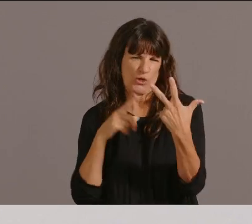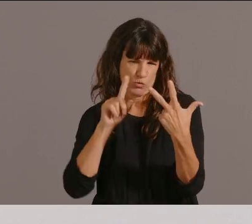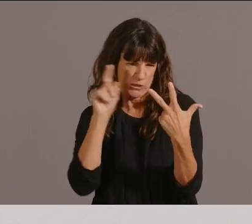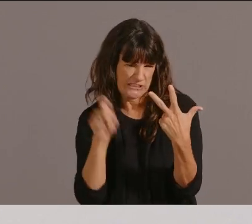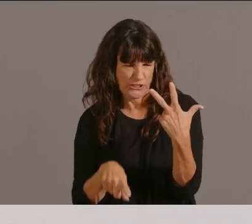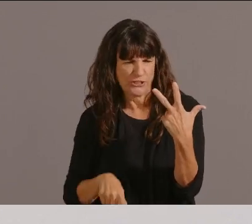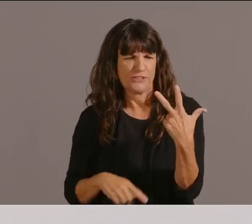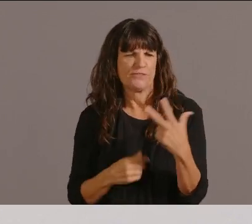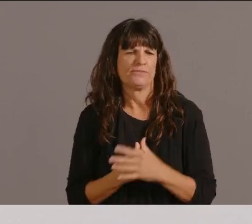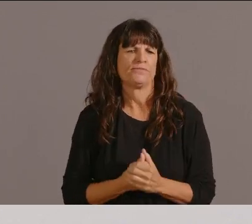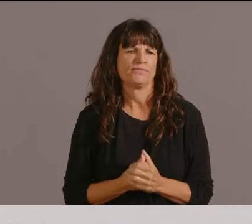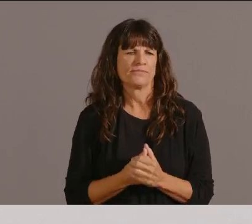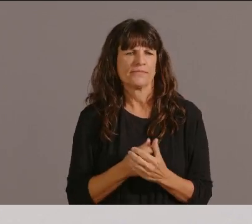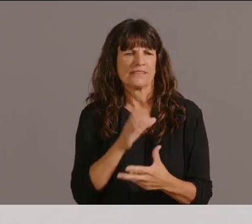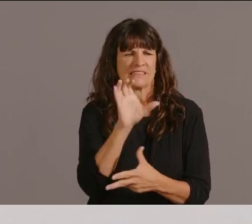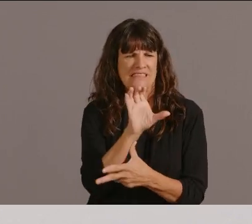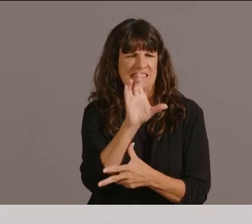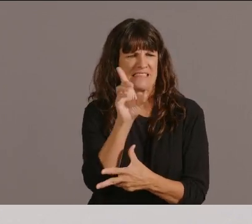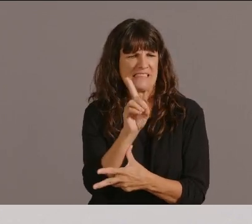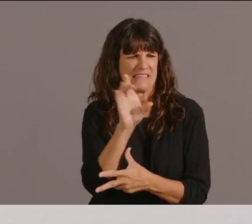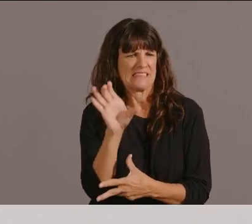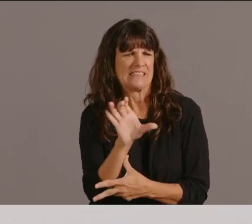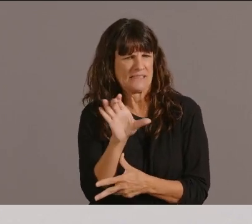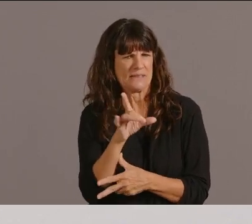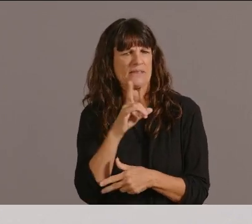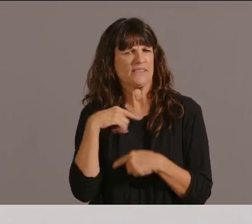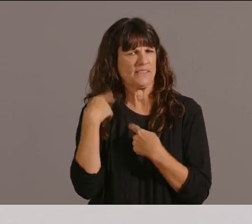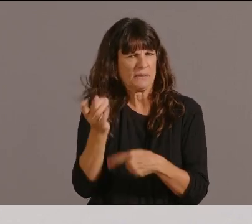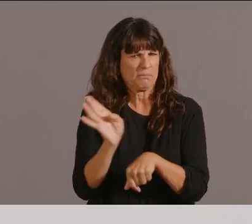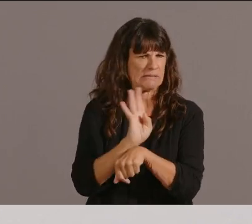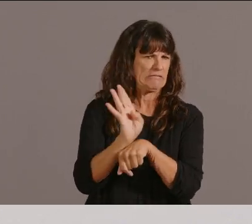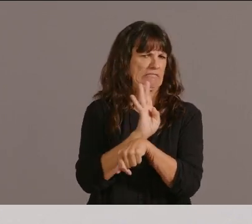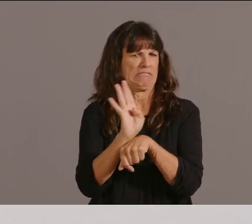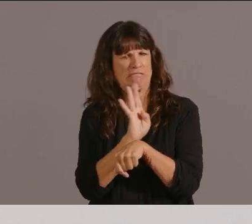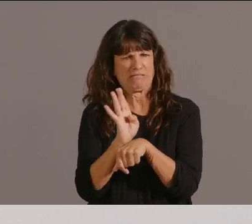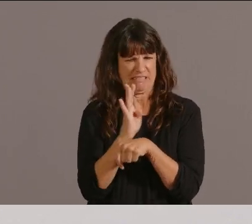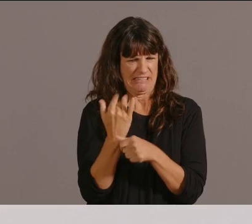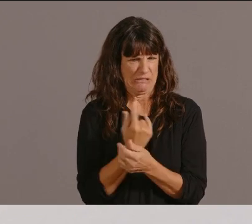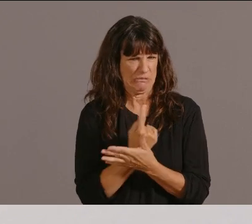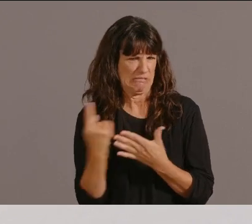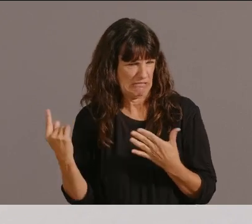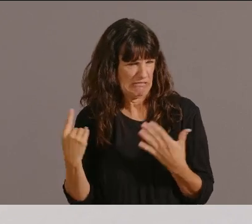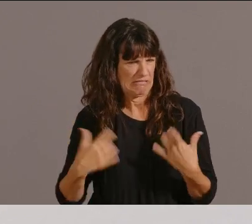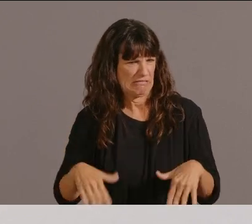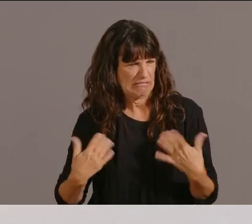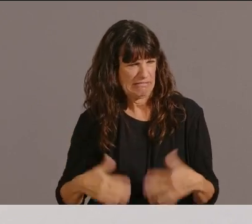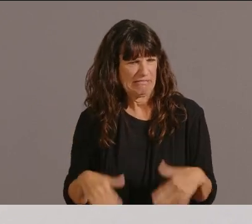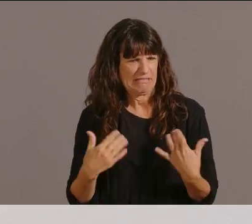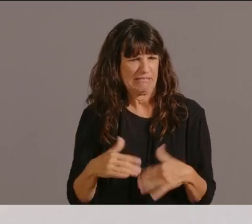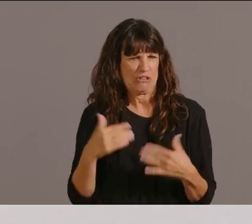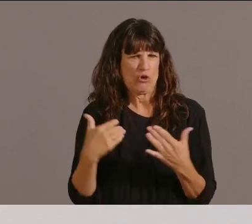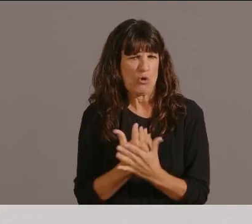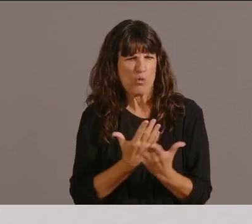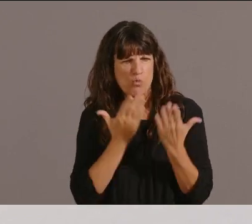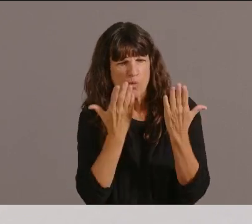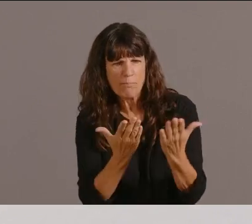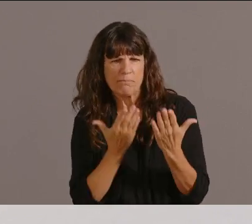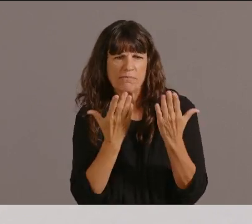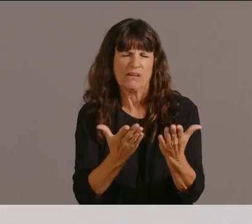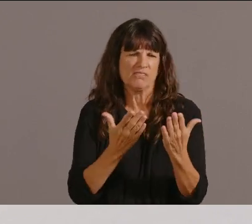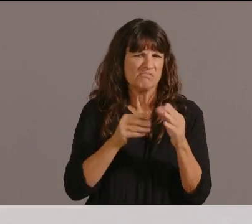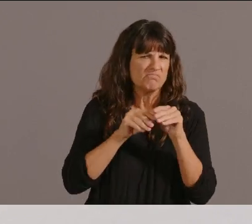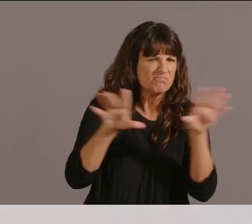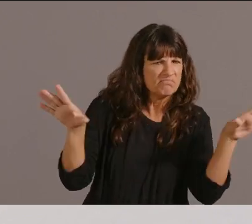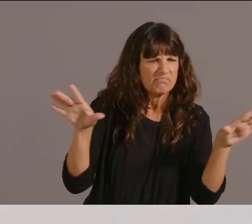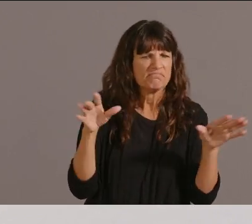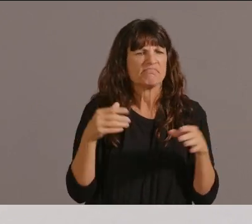fact the CDC's been pretty busy last week or so. They issued some new recommendations for